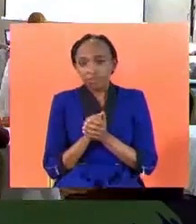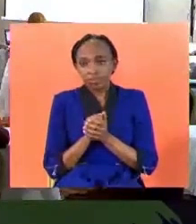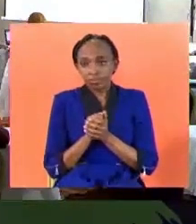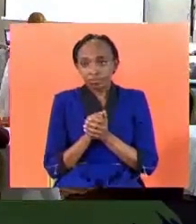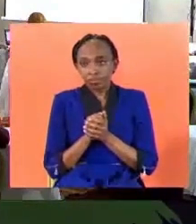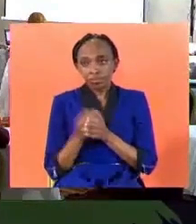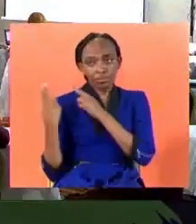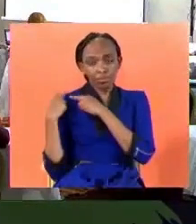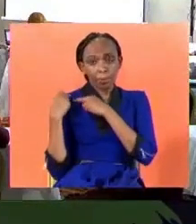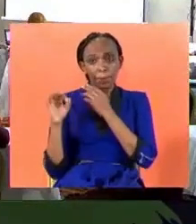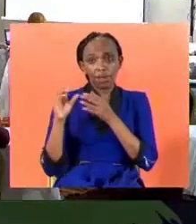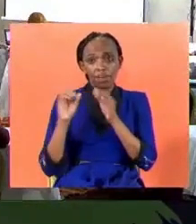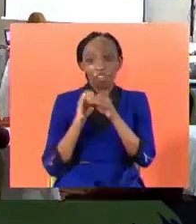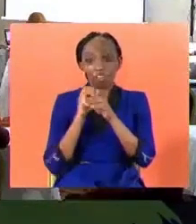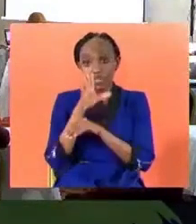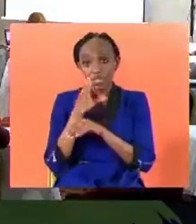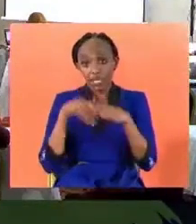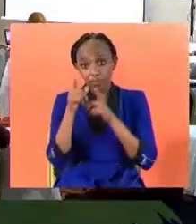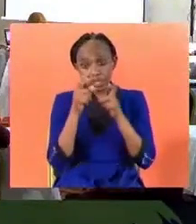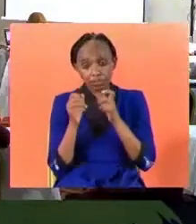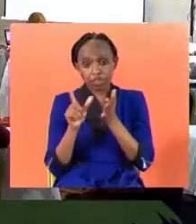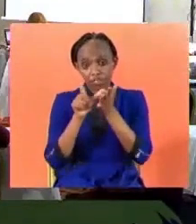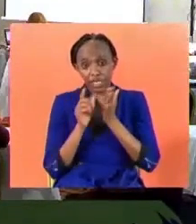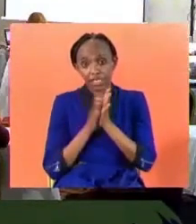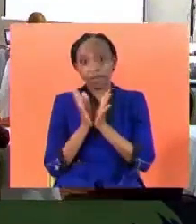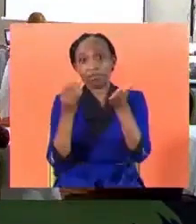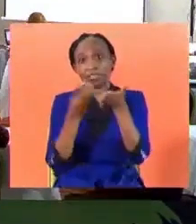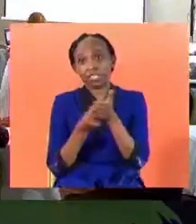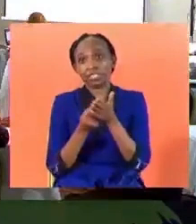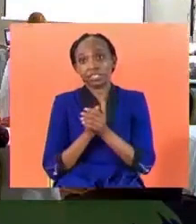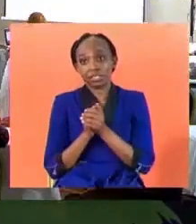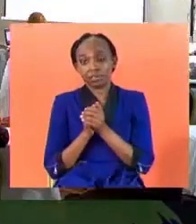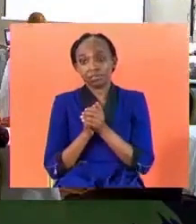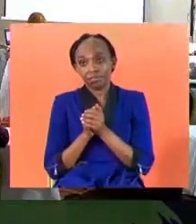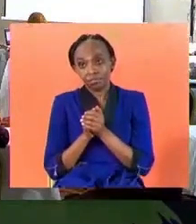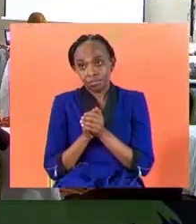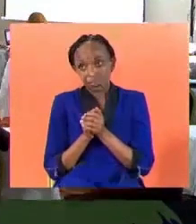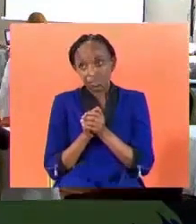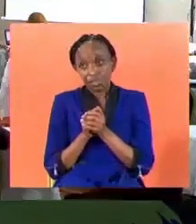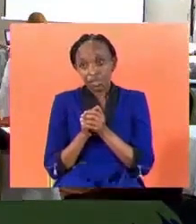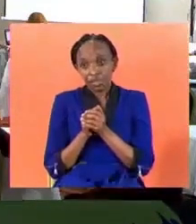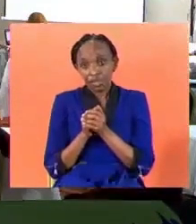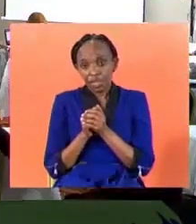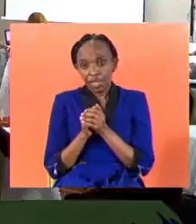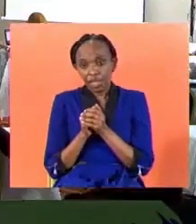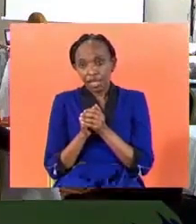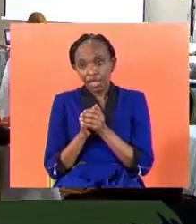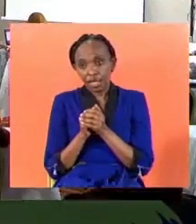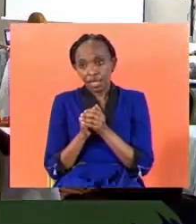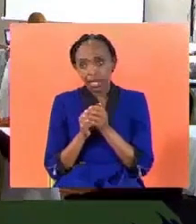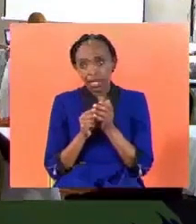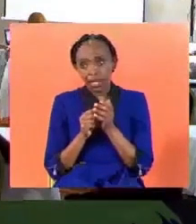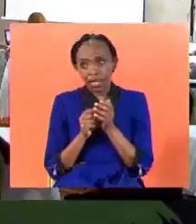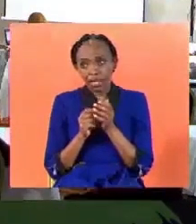the role of media in the management of debt and public finance, the drafting of